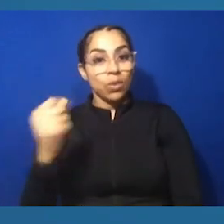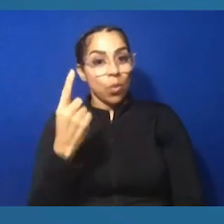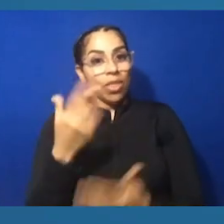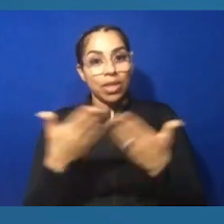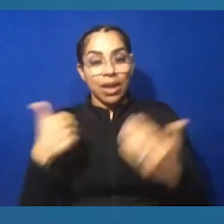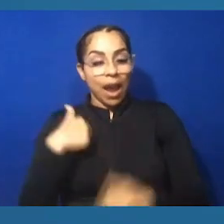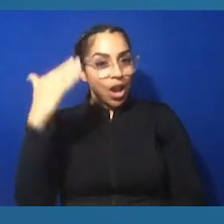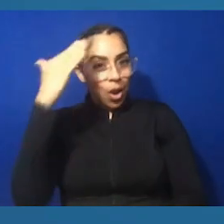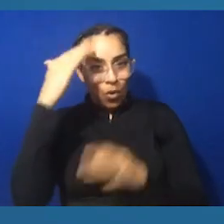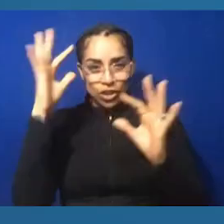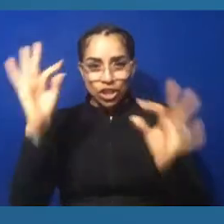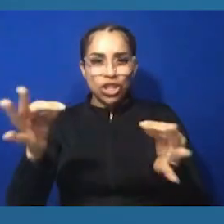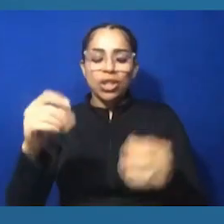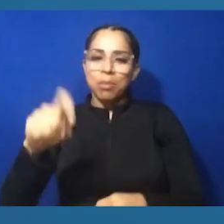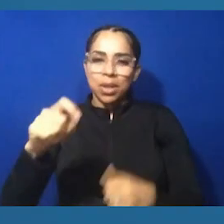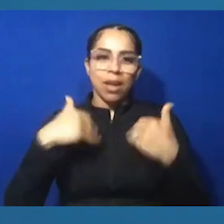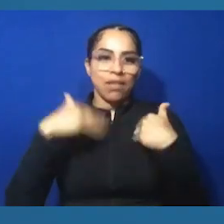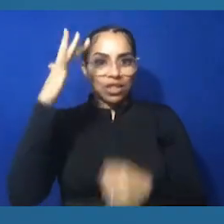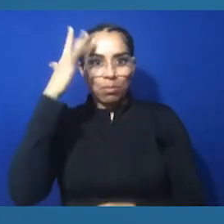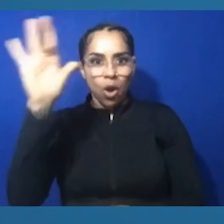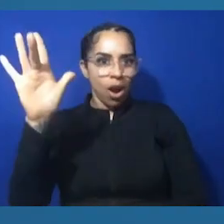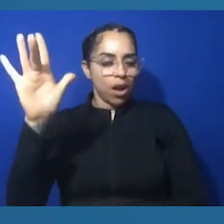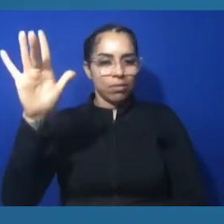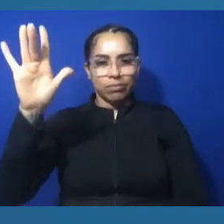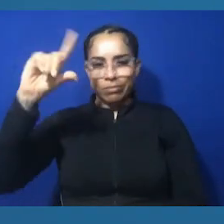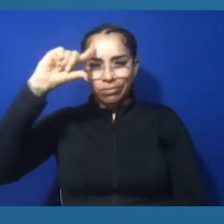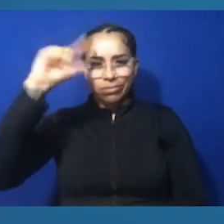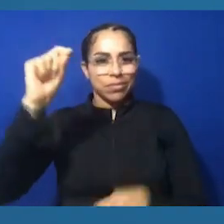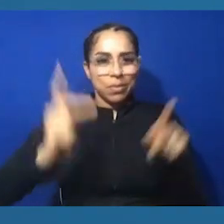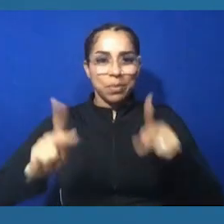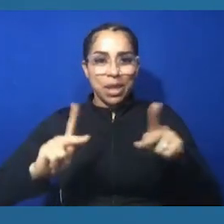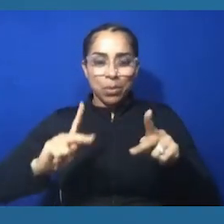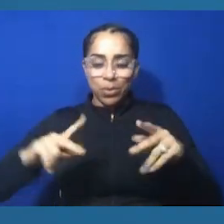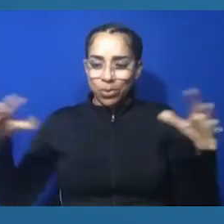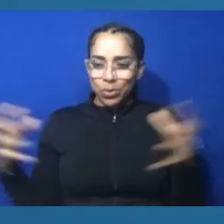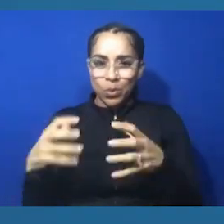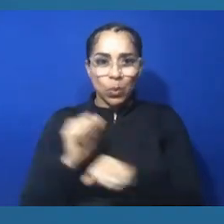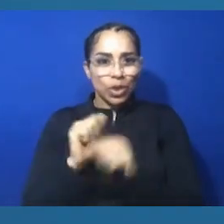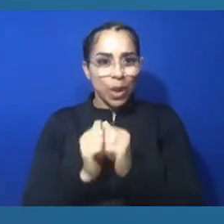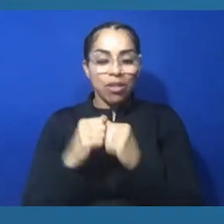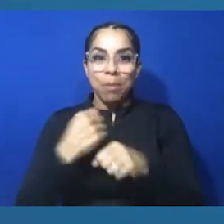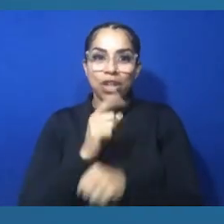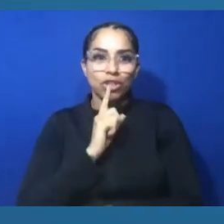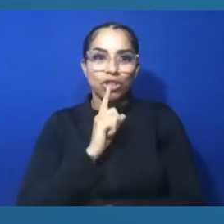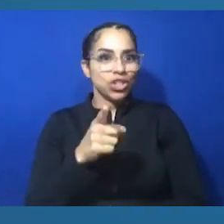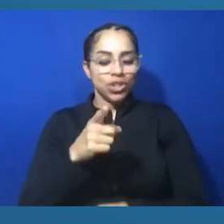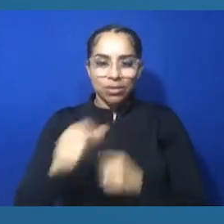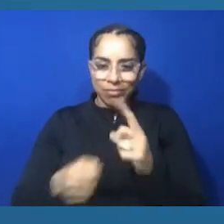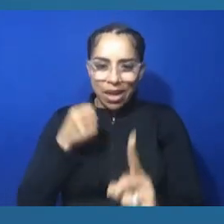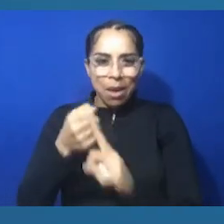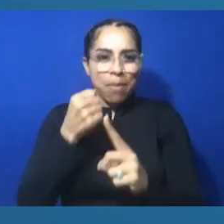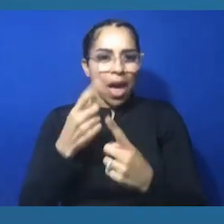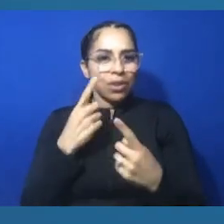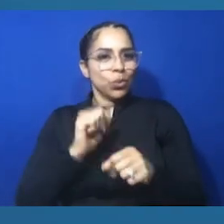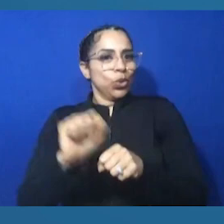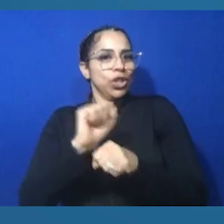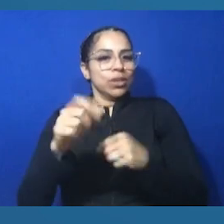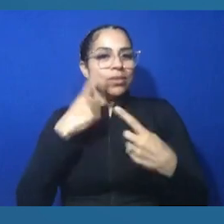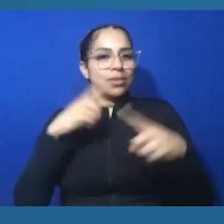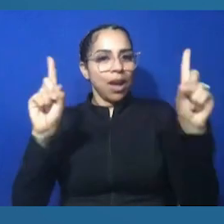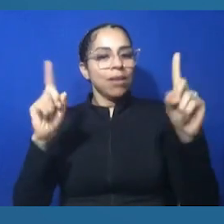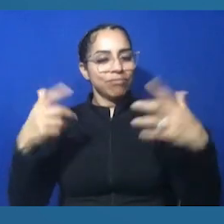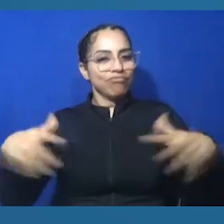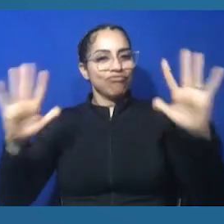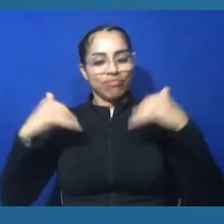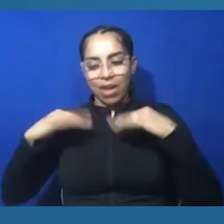have smart, bright people walking with you and working with you to make sure that you get this impactful work done. And that's what I have in those